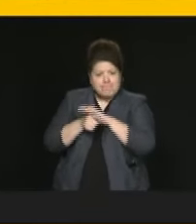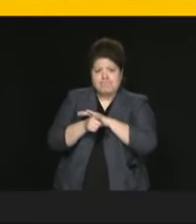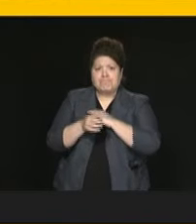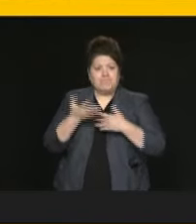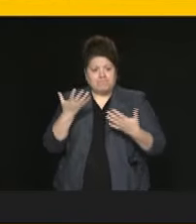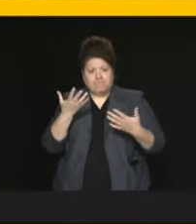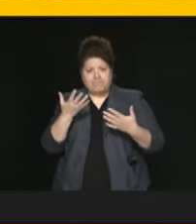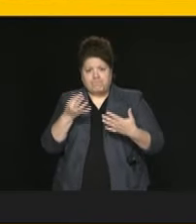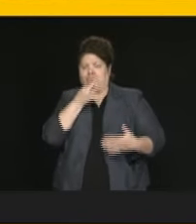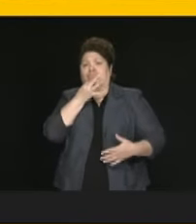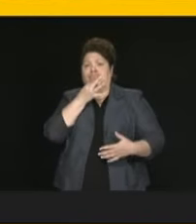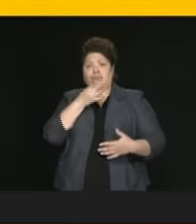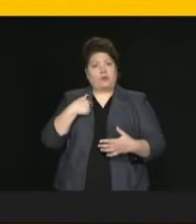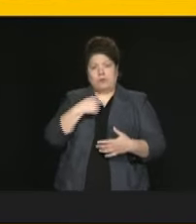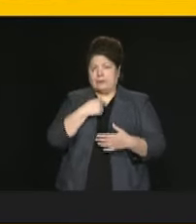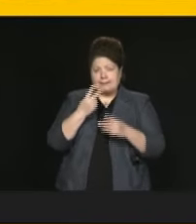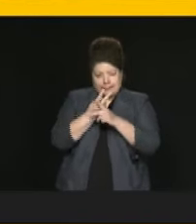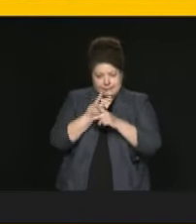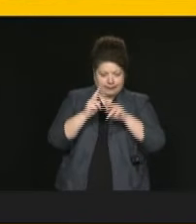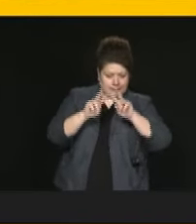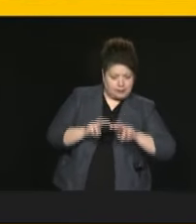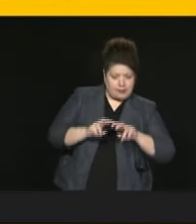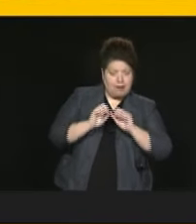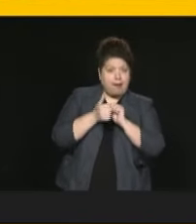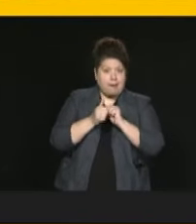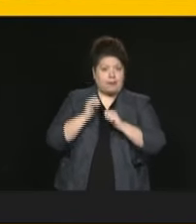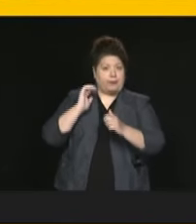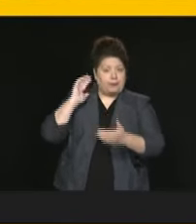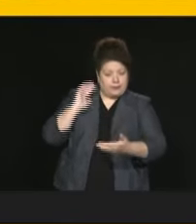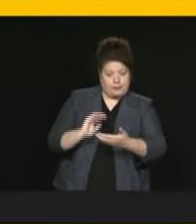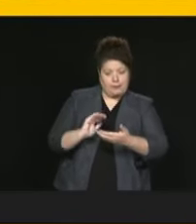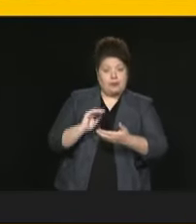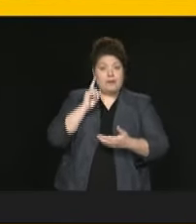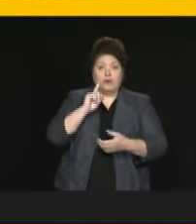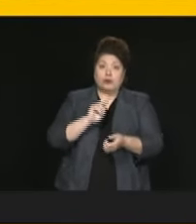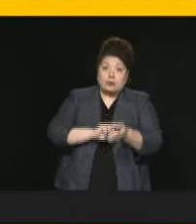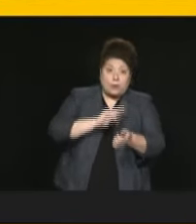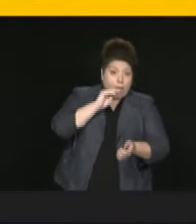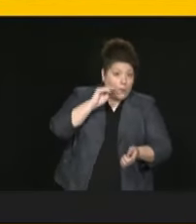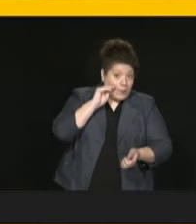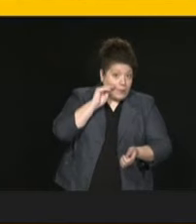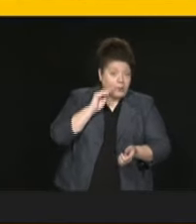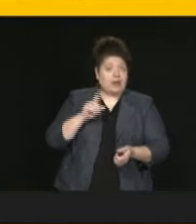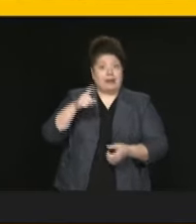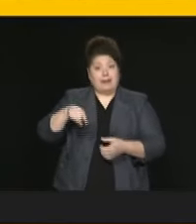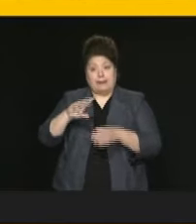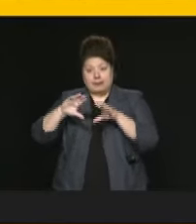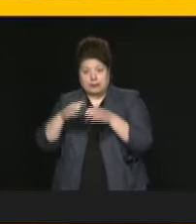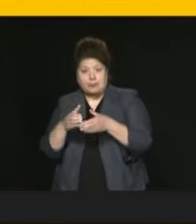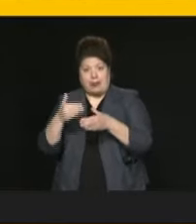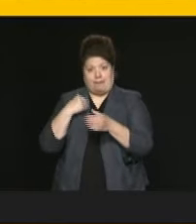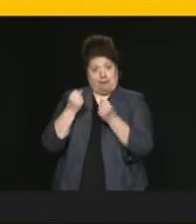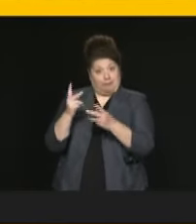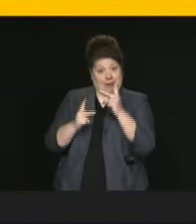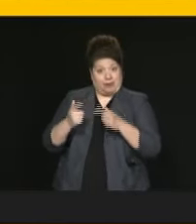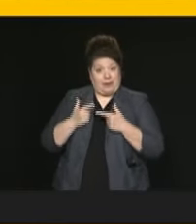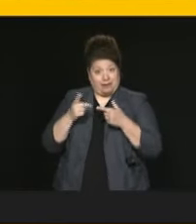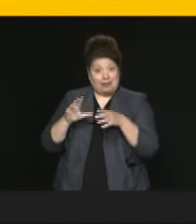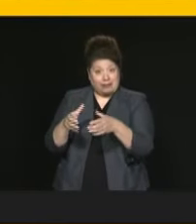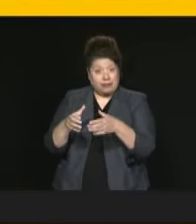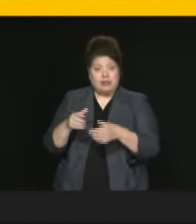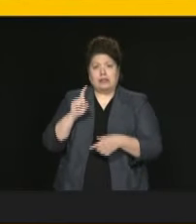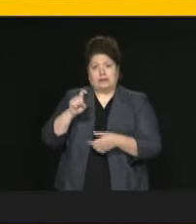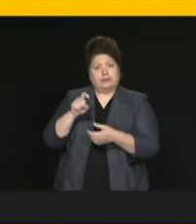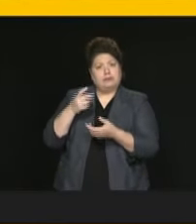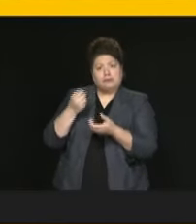and assisted living homes and to provide better support to poorly compensated workers in these settings, we stand a better chance